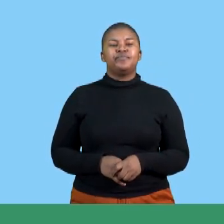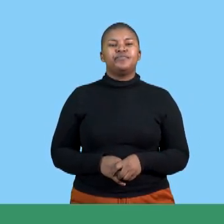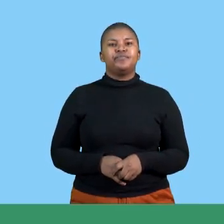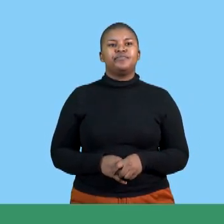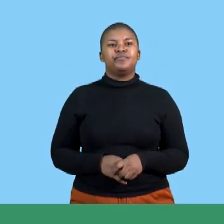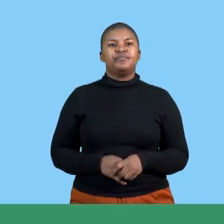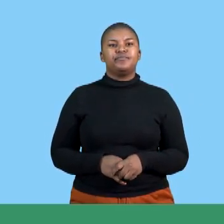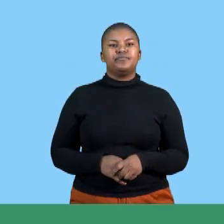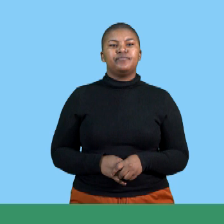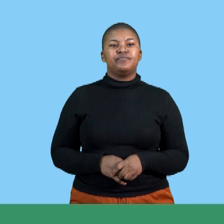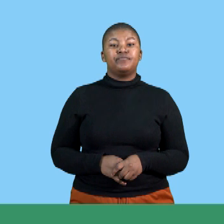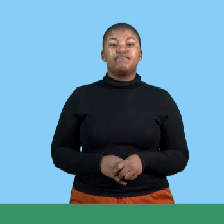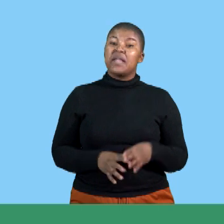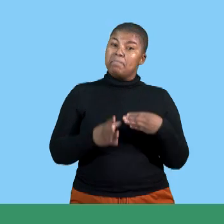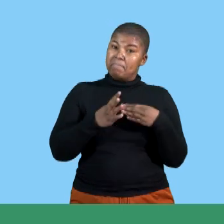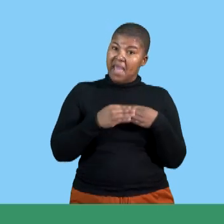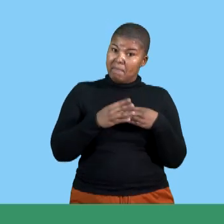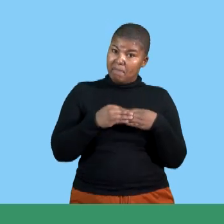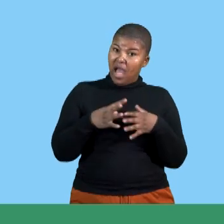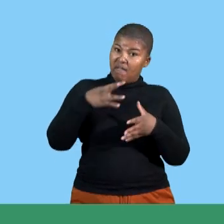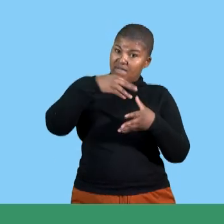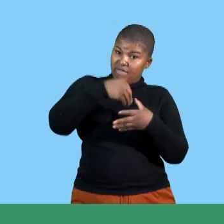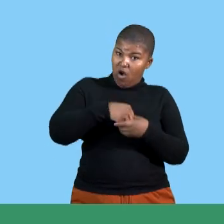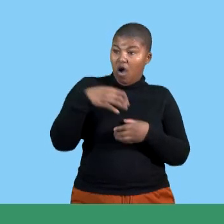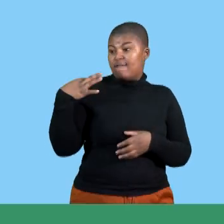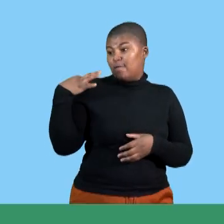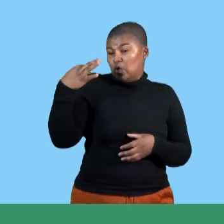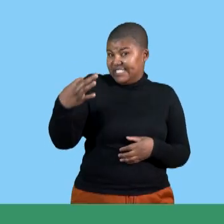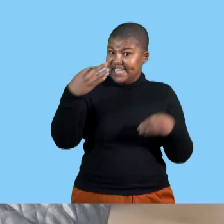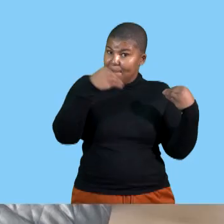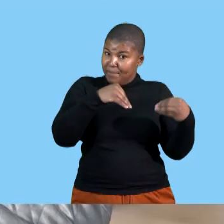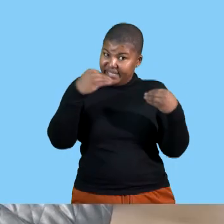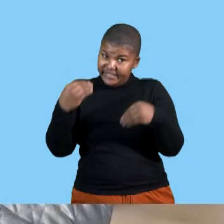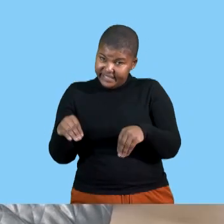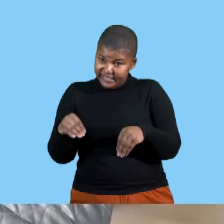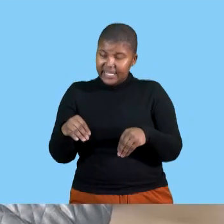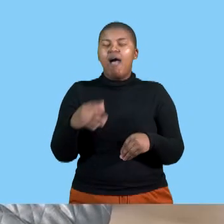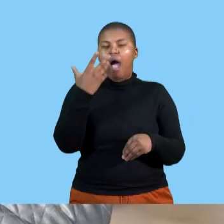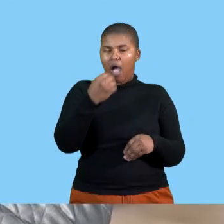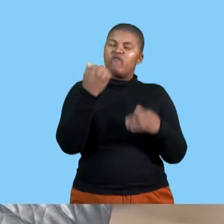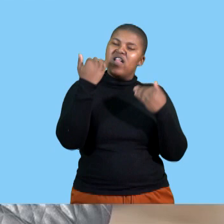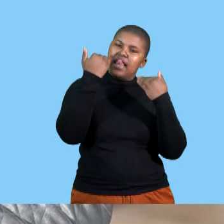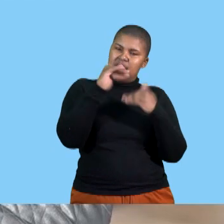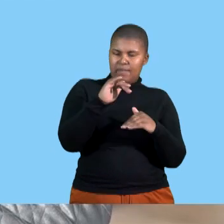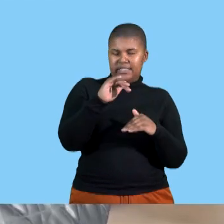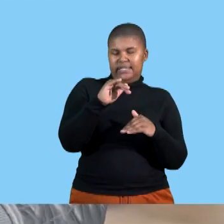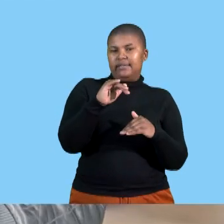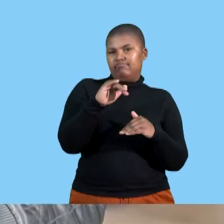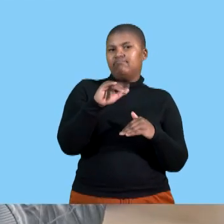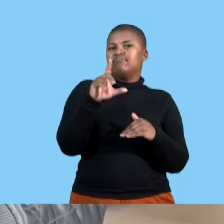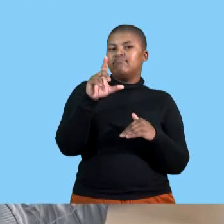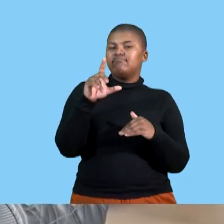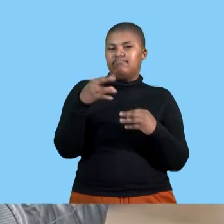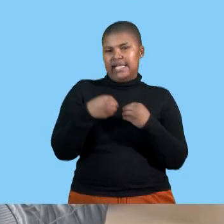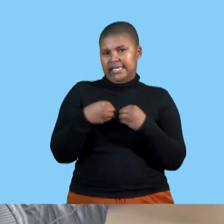Members have limited liability, meaning personal assets of members cannot be seized to pay for the debts